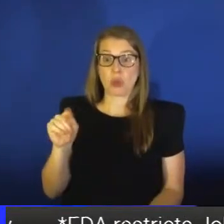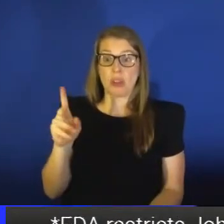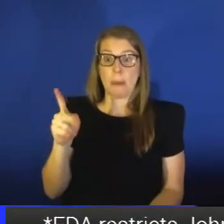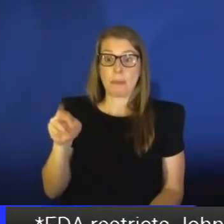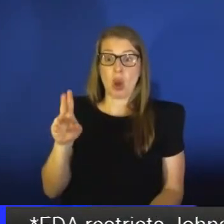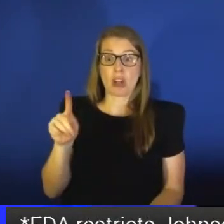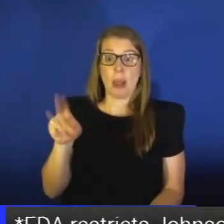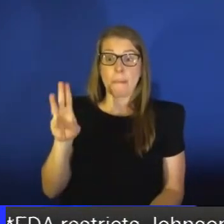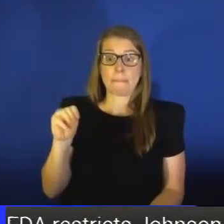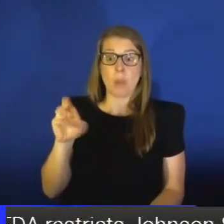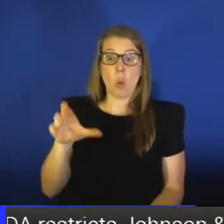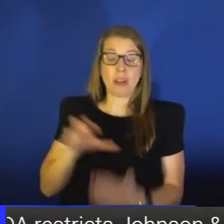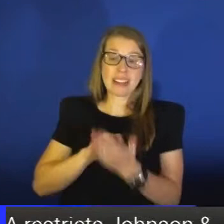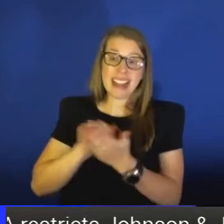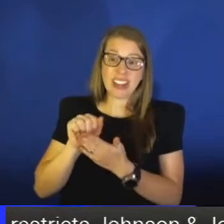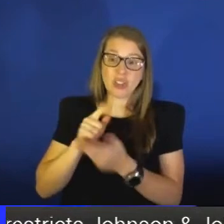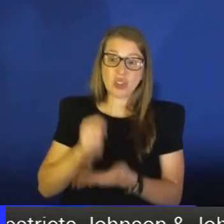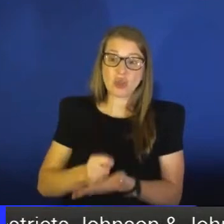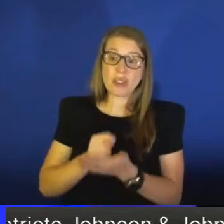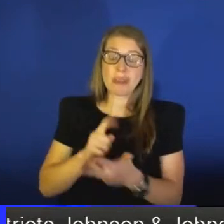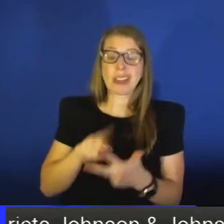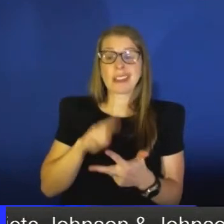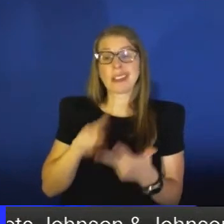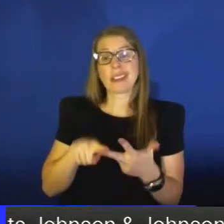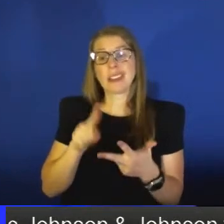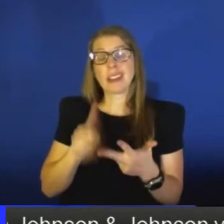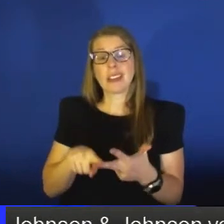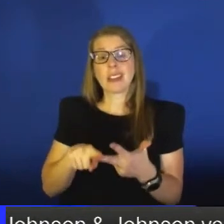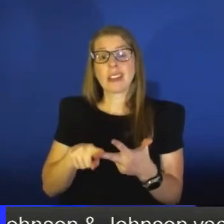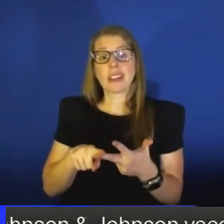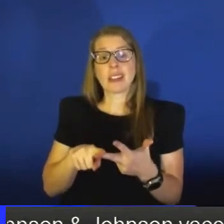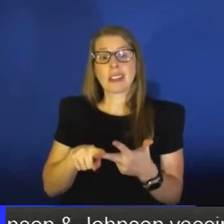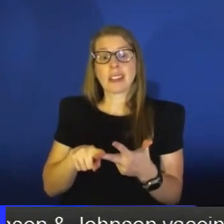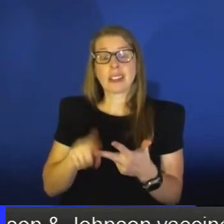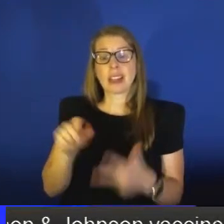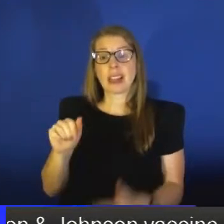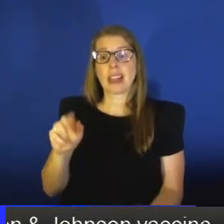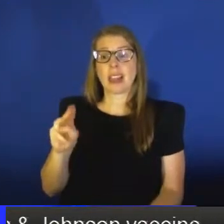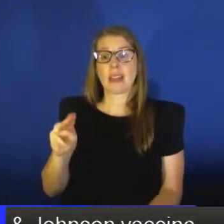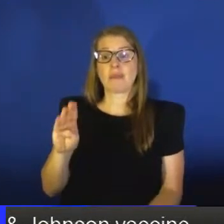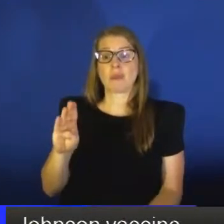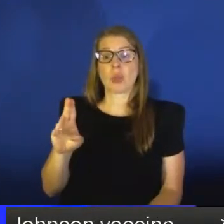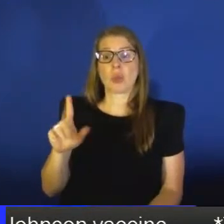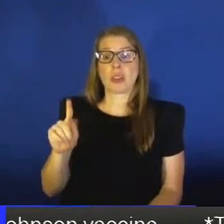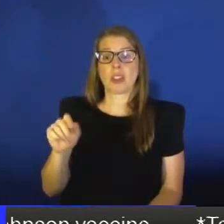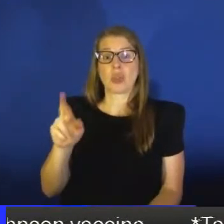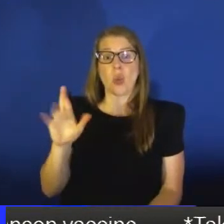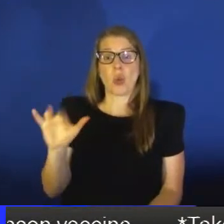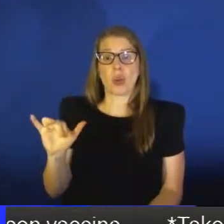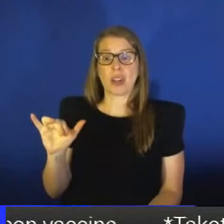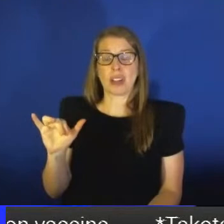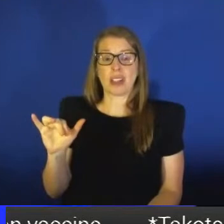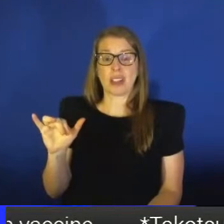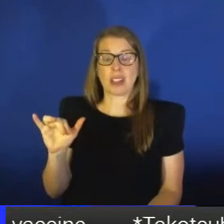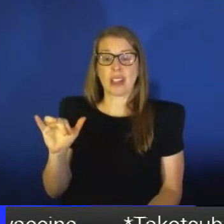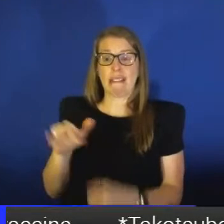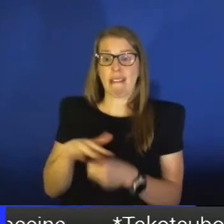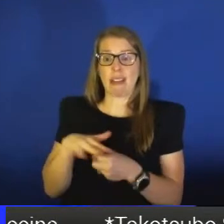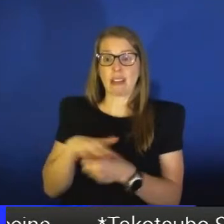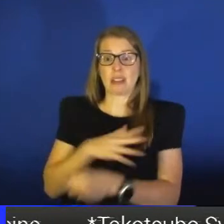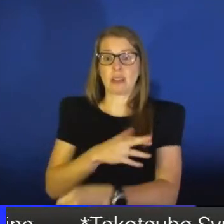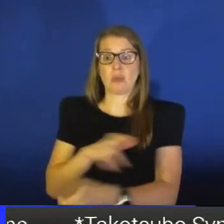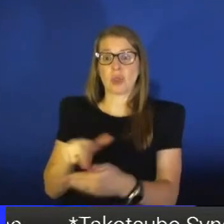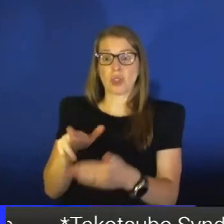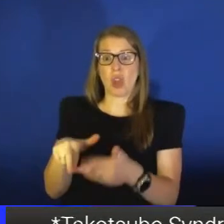through cancer treatment, or it's even being in the ambulatory areas when you're getting lab results back, or when you're